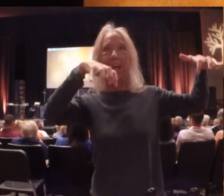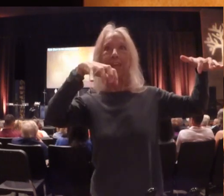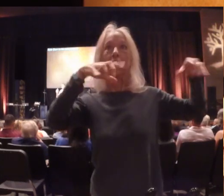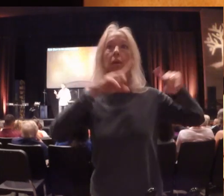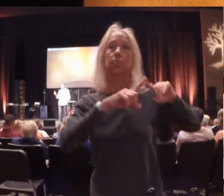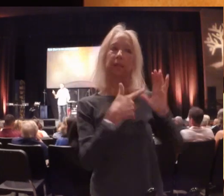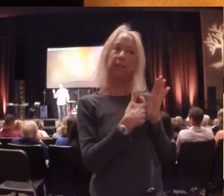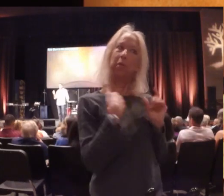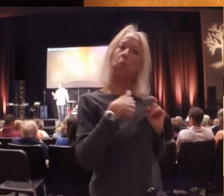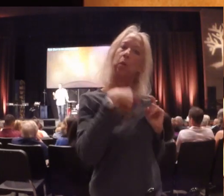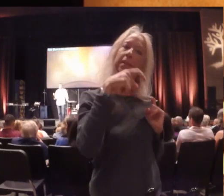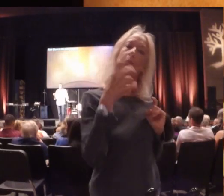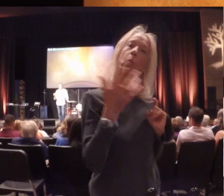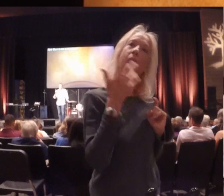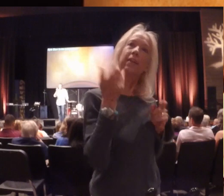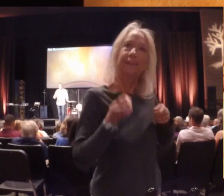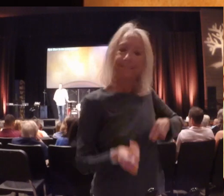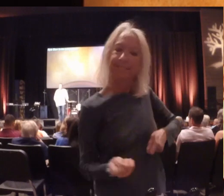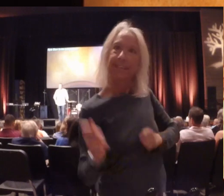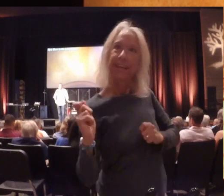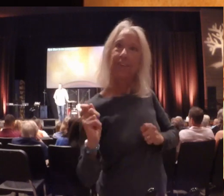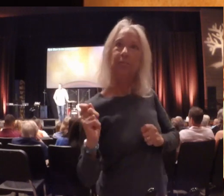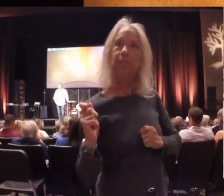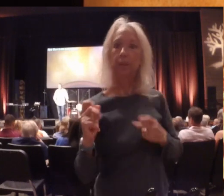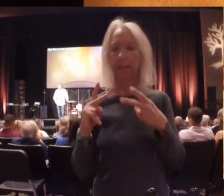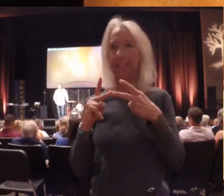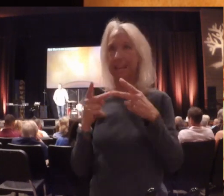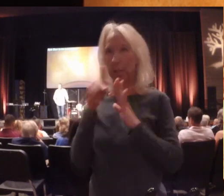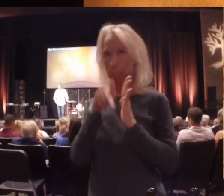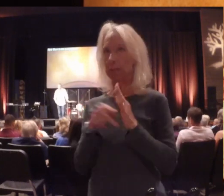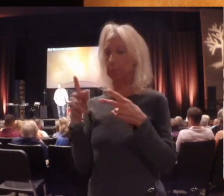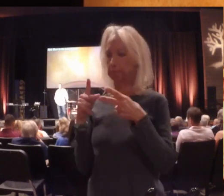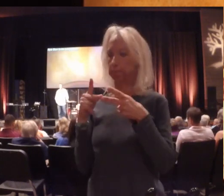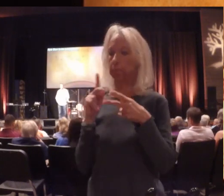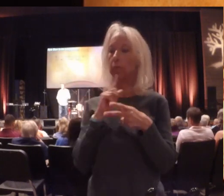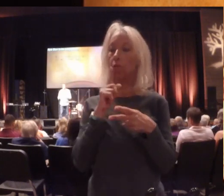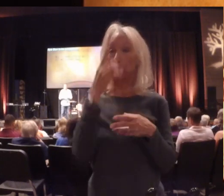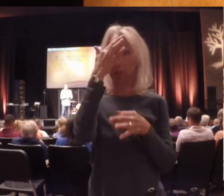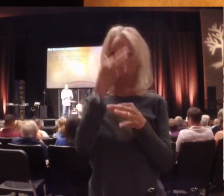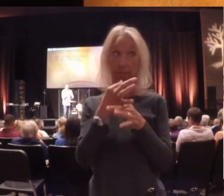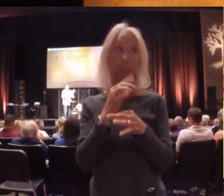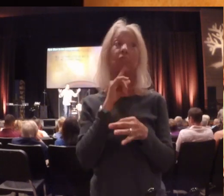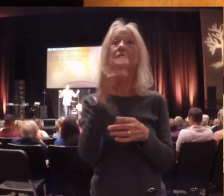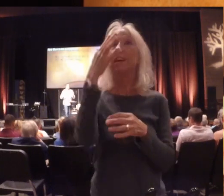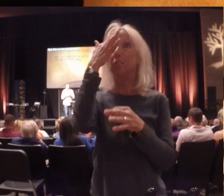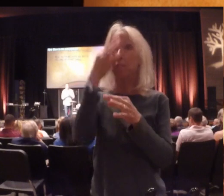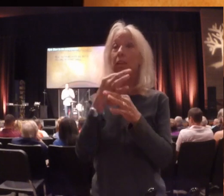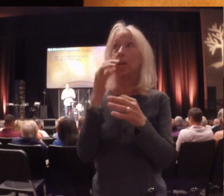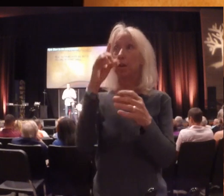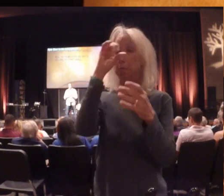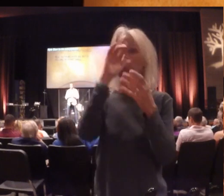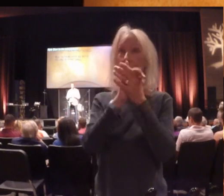but sometimes he wants you to dig a ditch. The second principle is this. Real faith